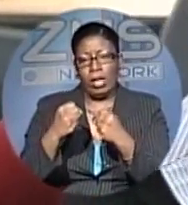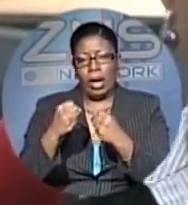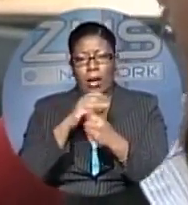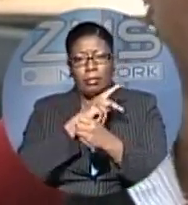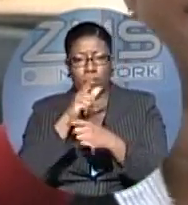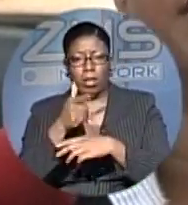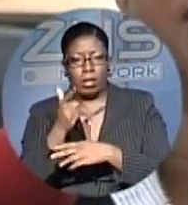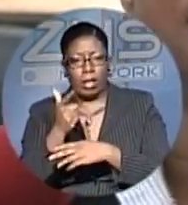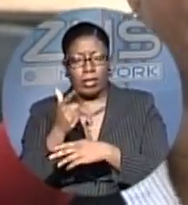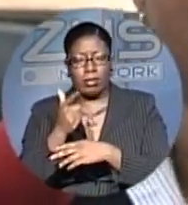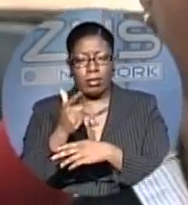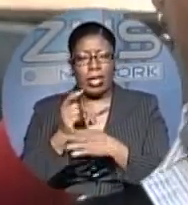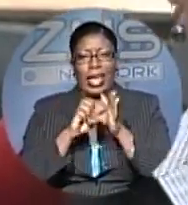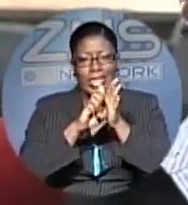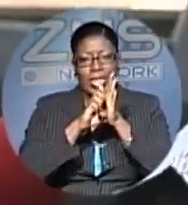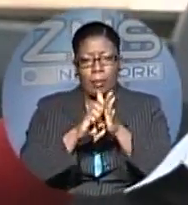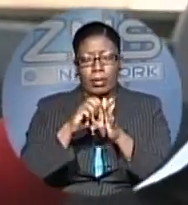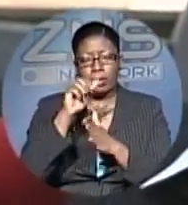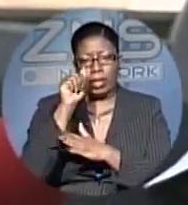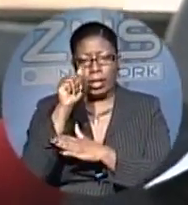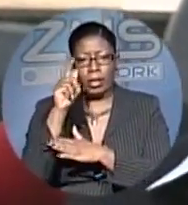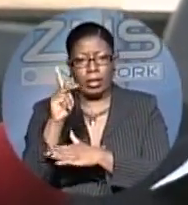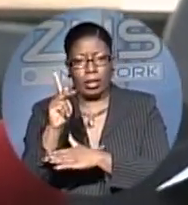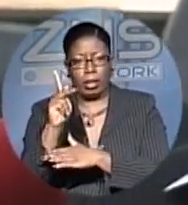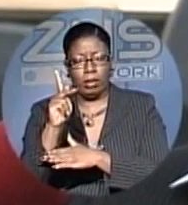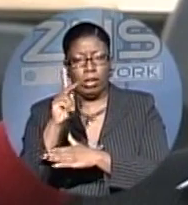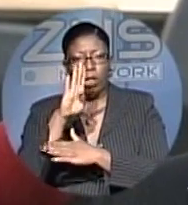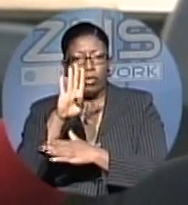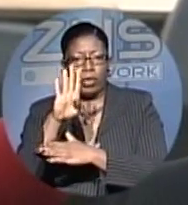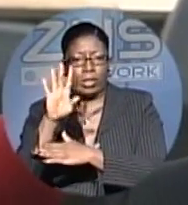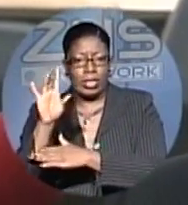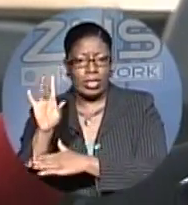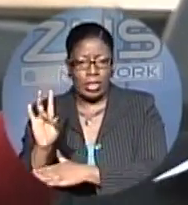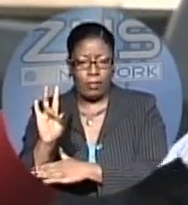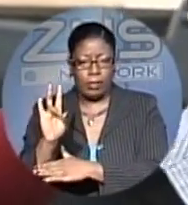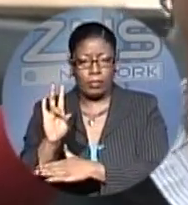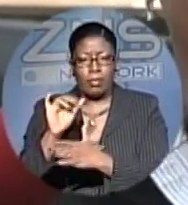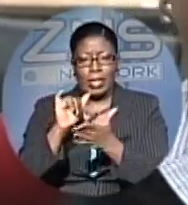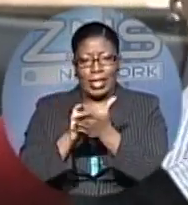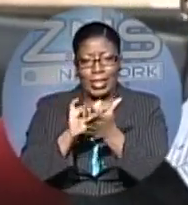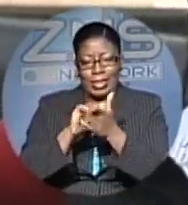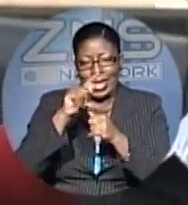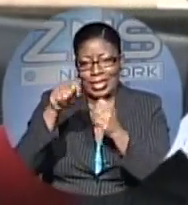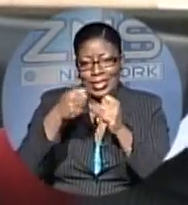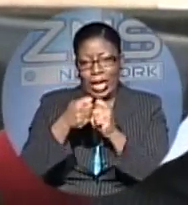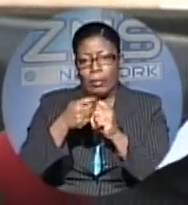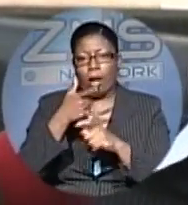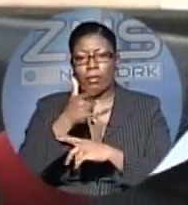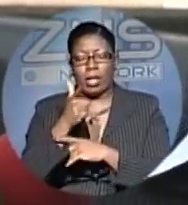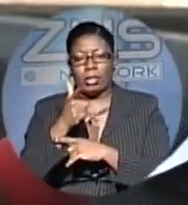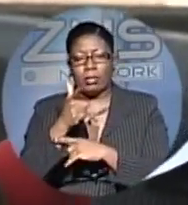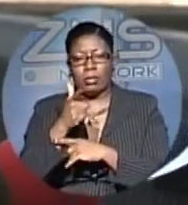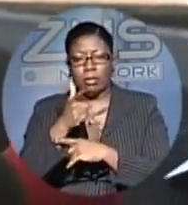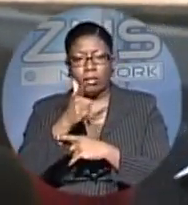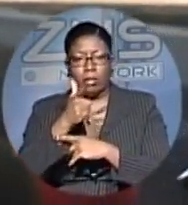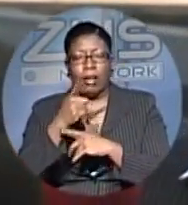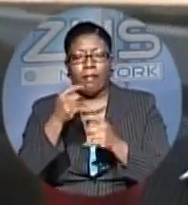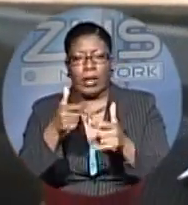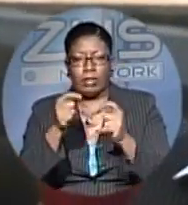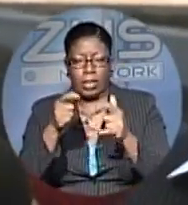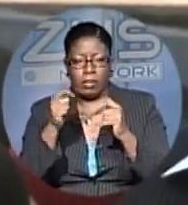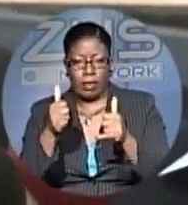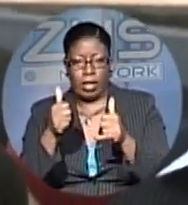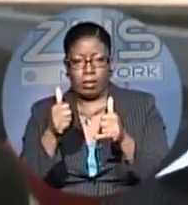now, AK-47s are fast-firing weapons that is very unlikely that a person could